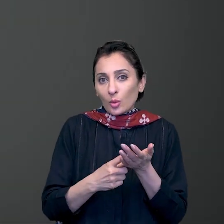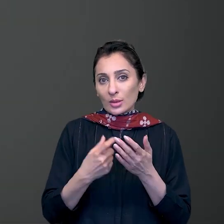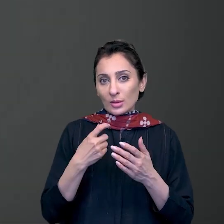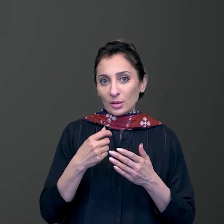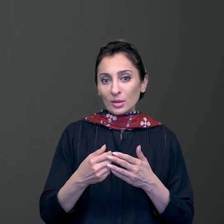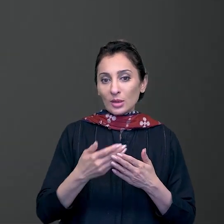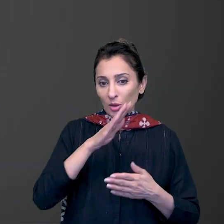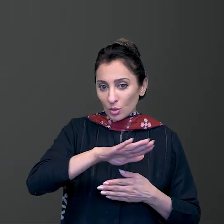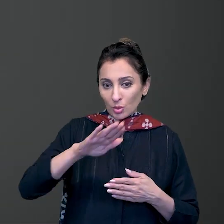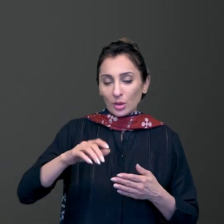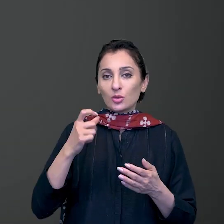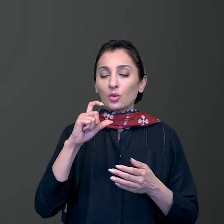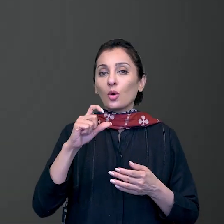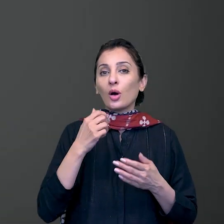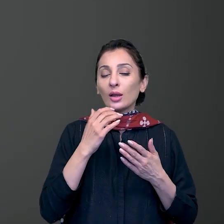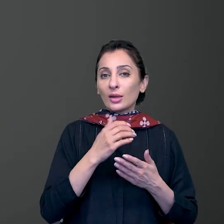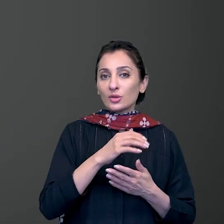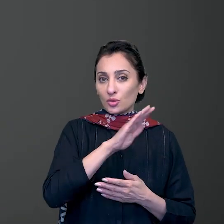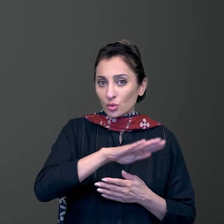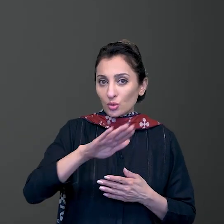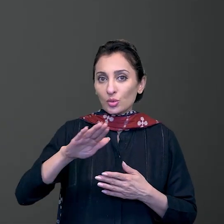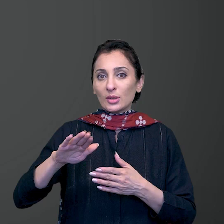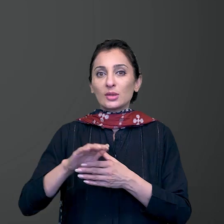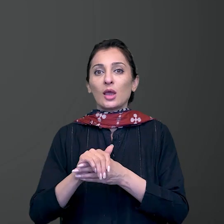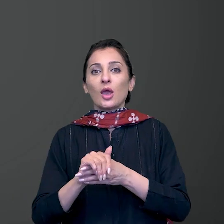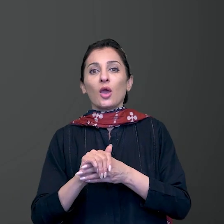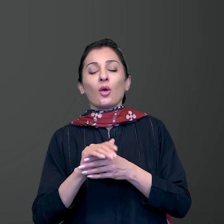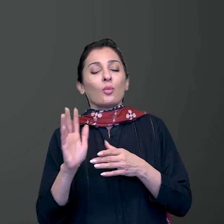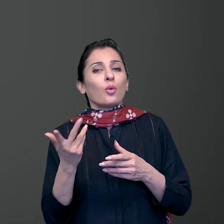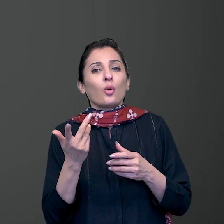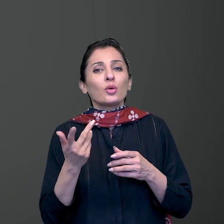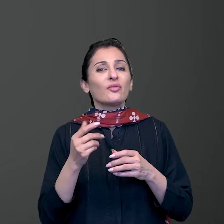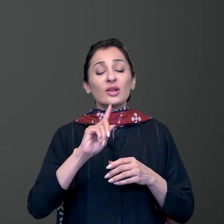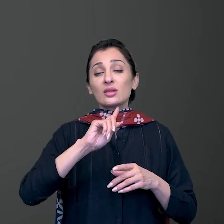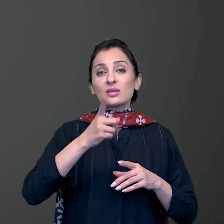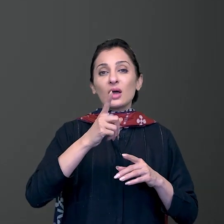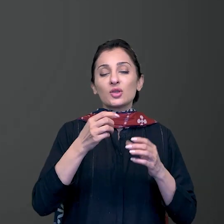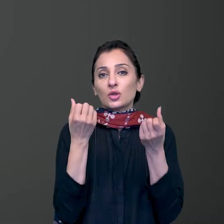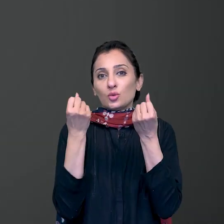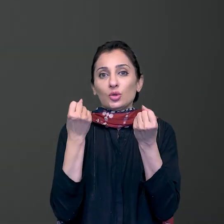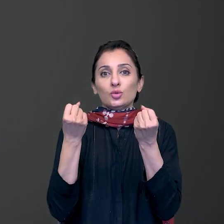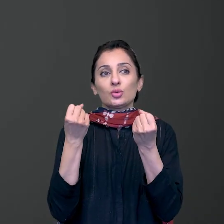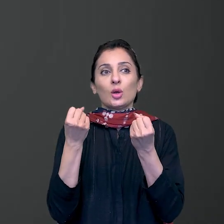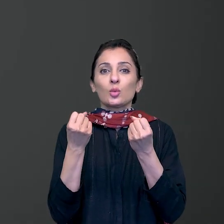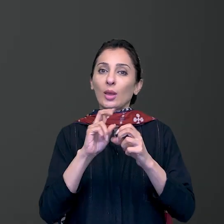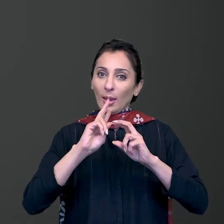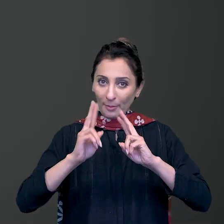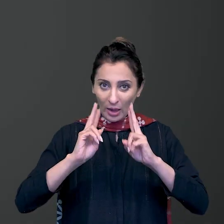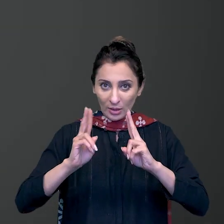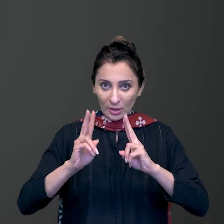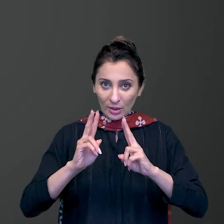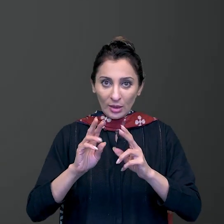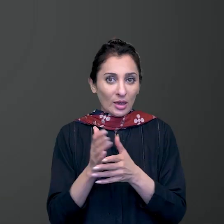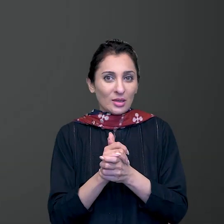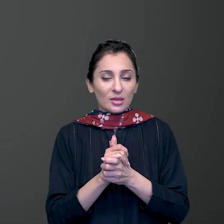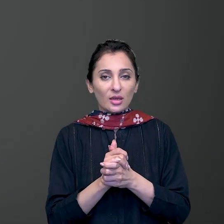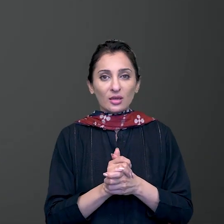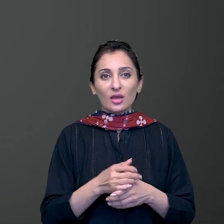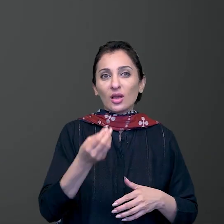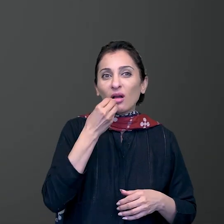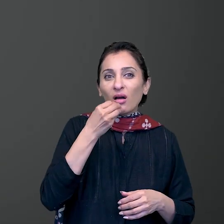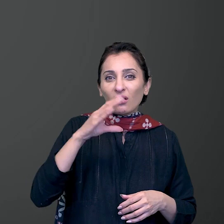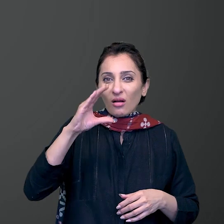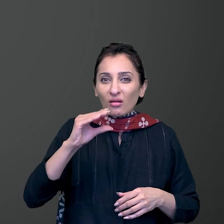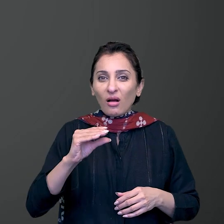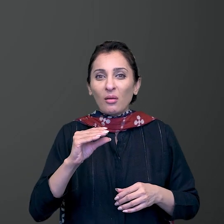and college students talking about real life world issues, such as the food crisis in Africa, the